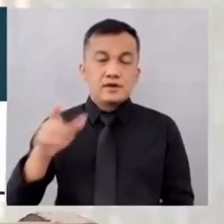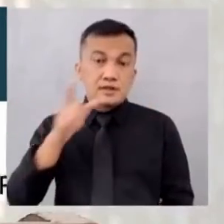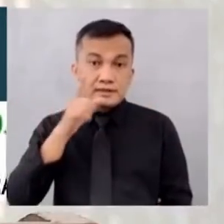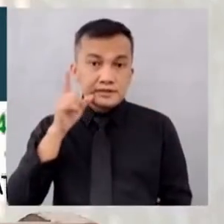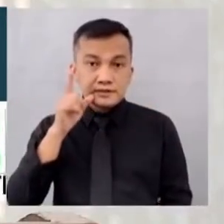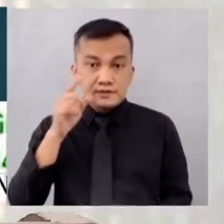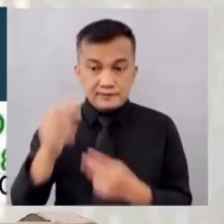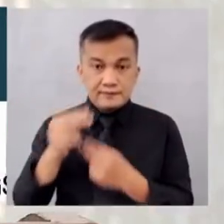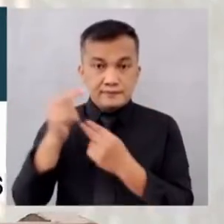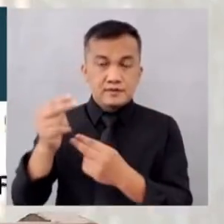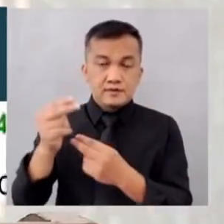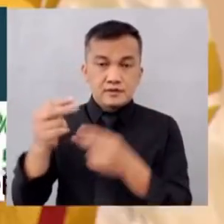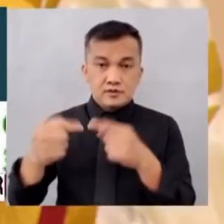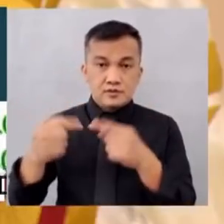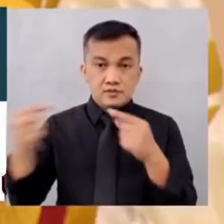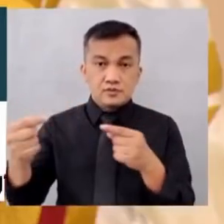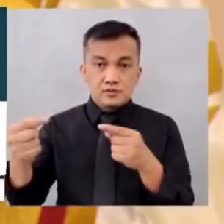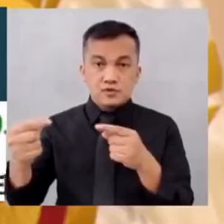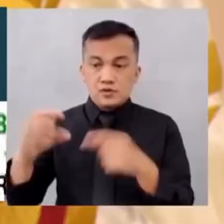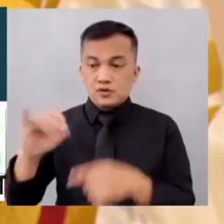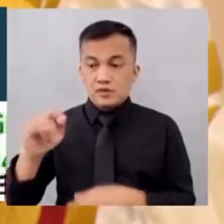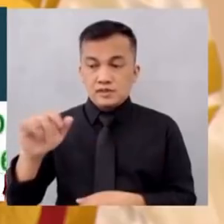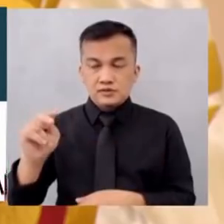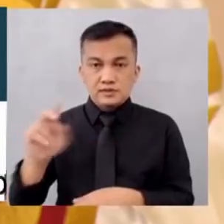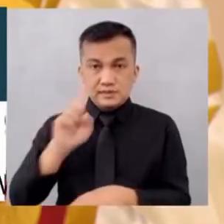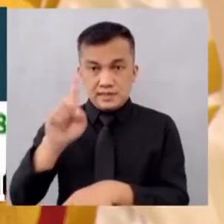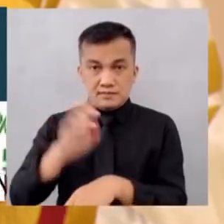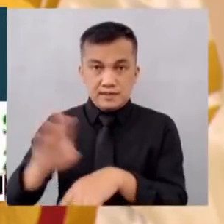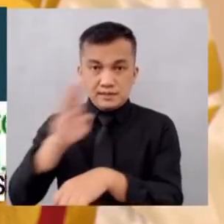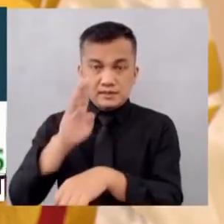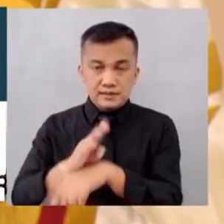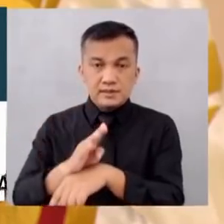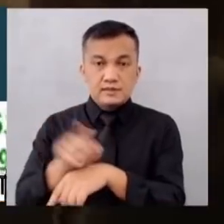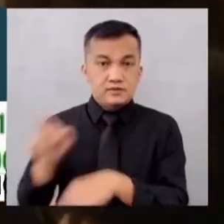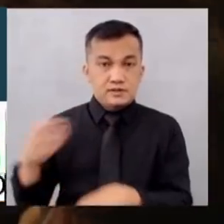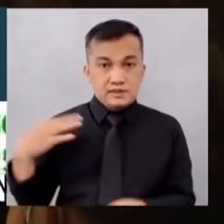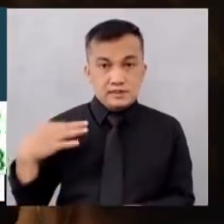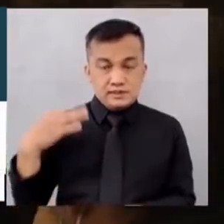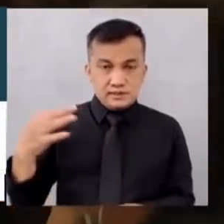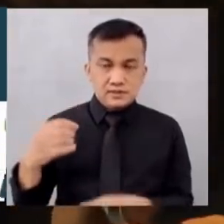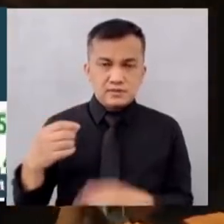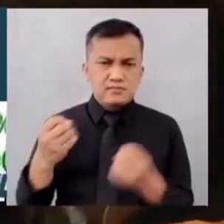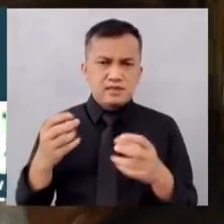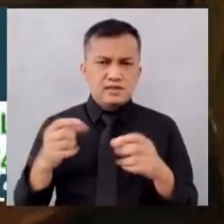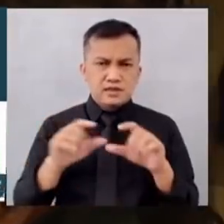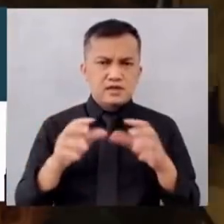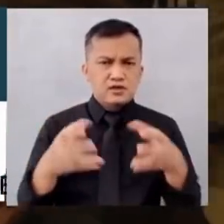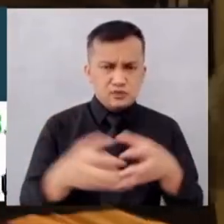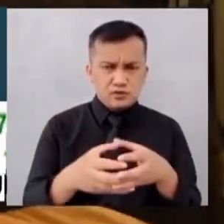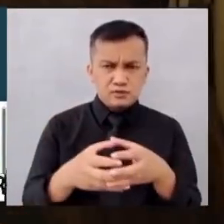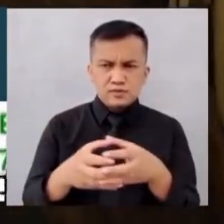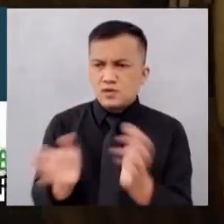nominated by the opposition coalition Isambayan to be its standard bearer. Many groups also urging her to